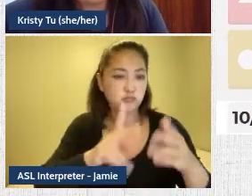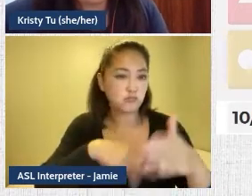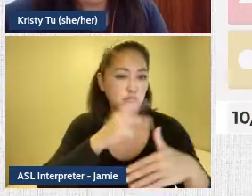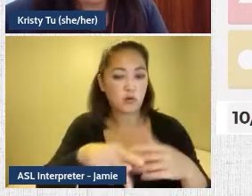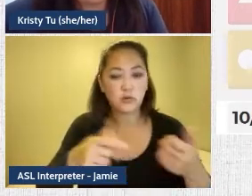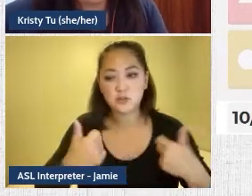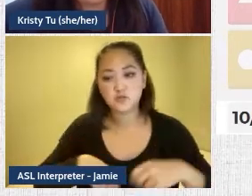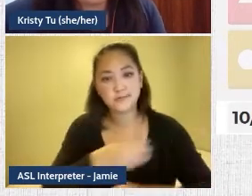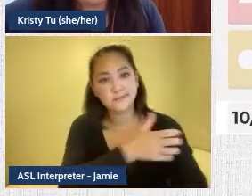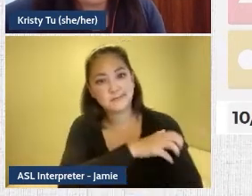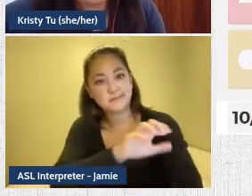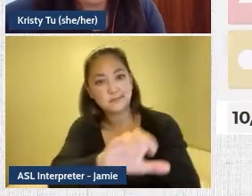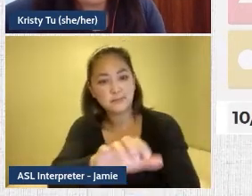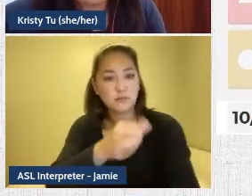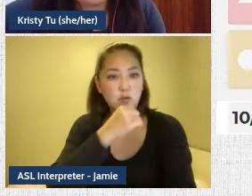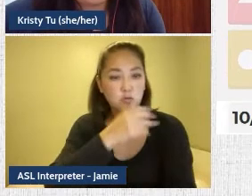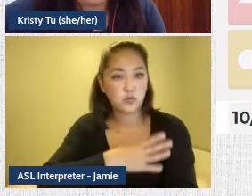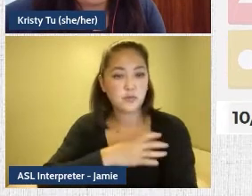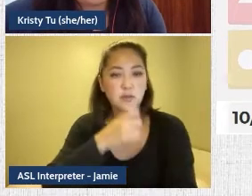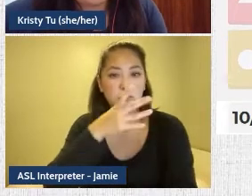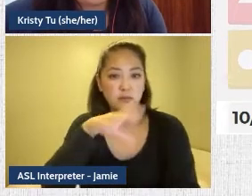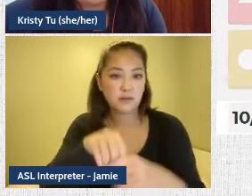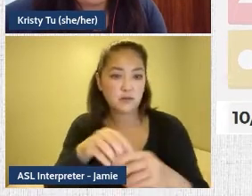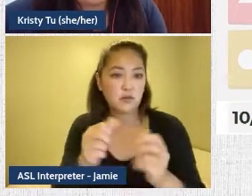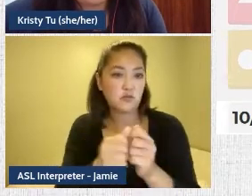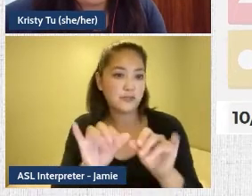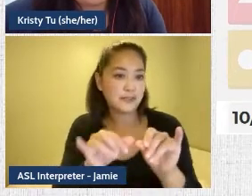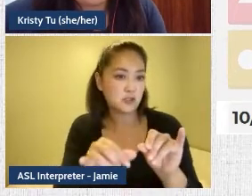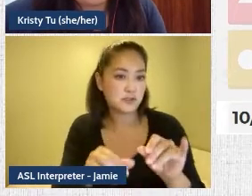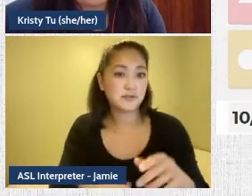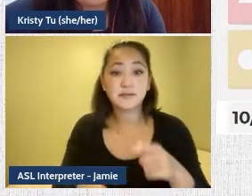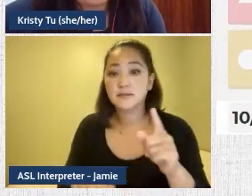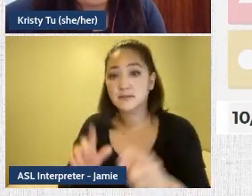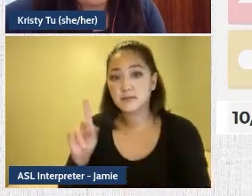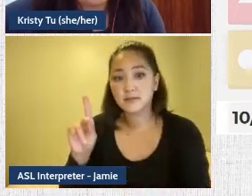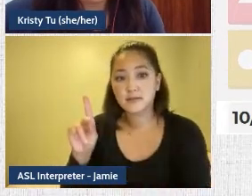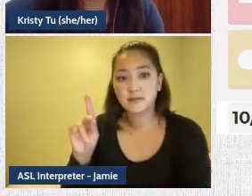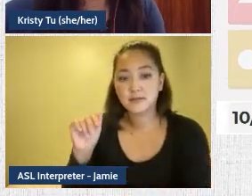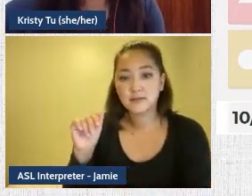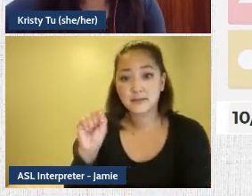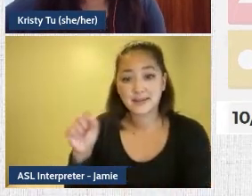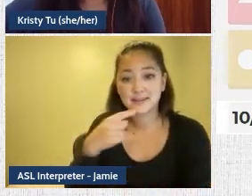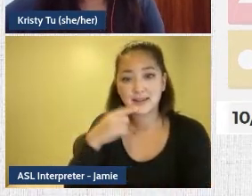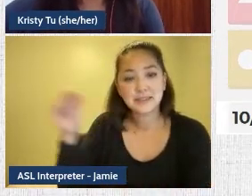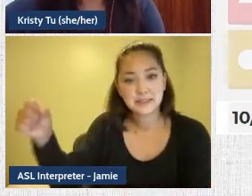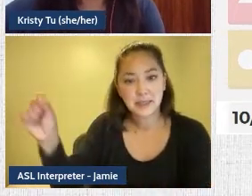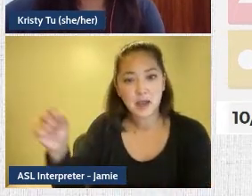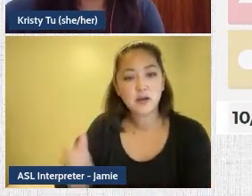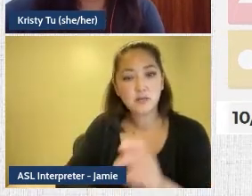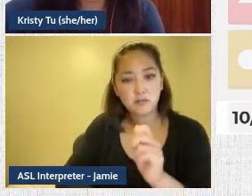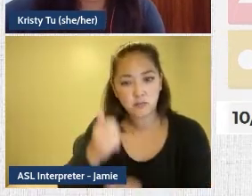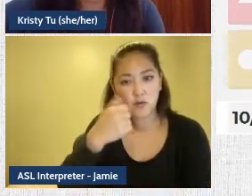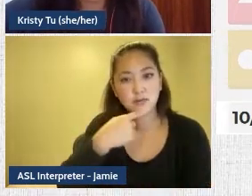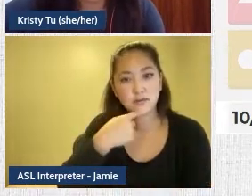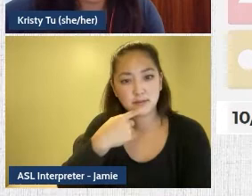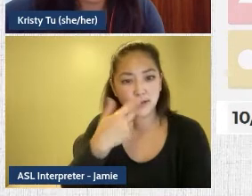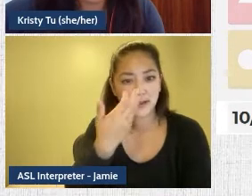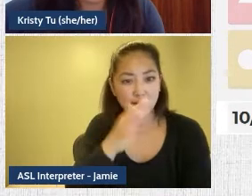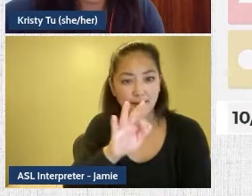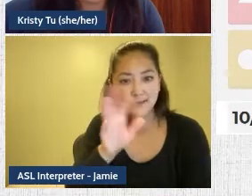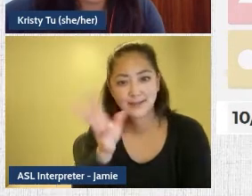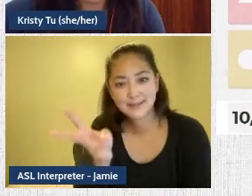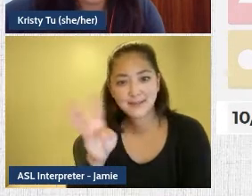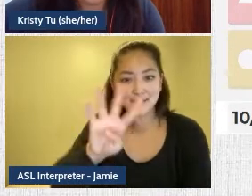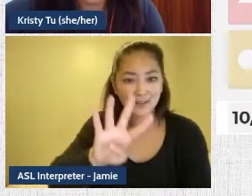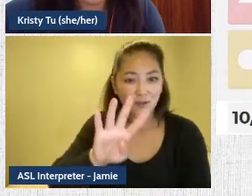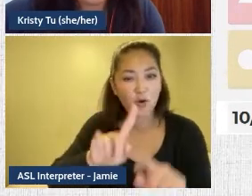women in engineering. Yeah, that's right. So let's see, I think most people answered 1964, but